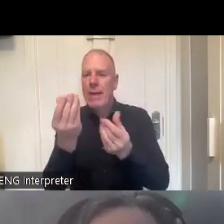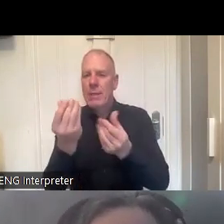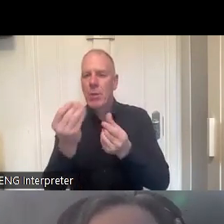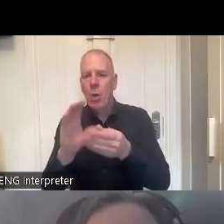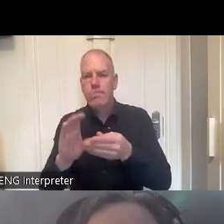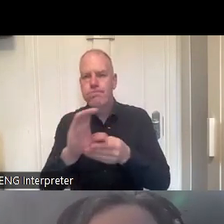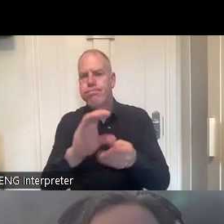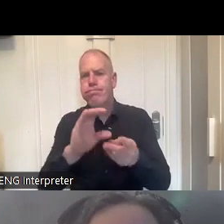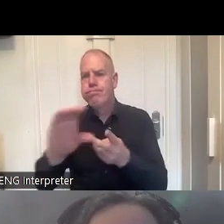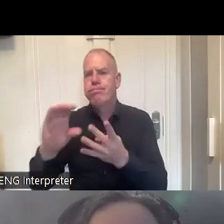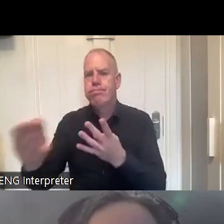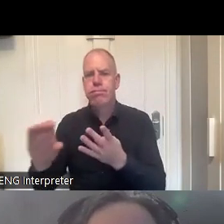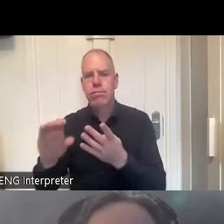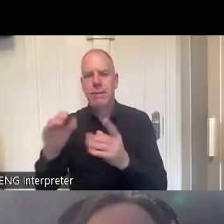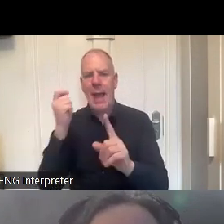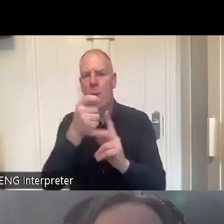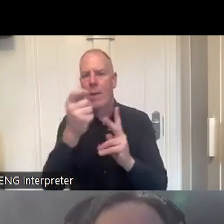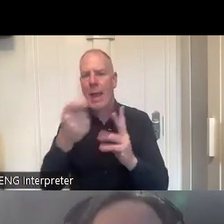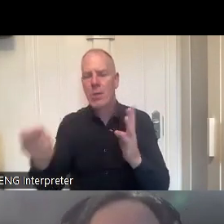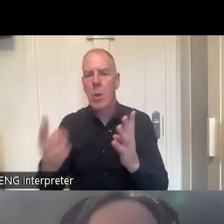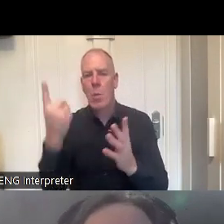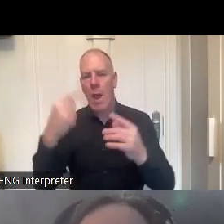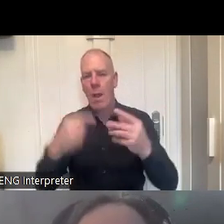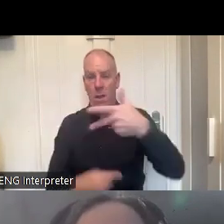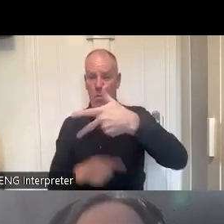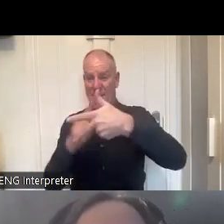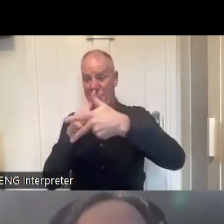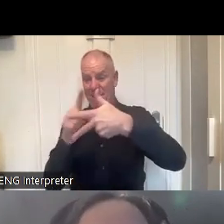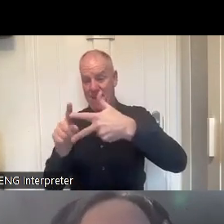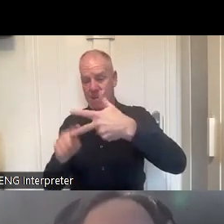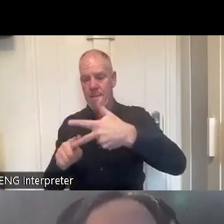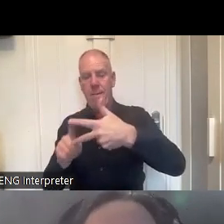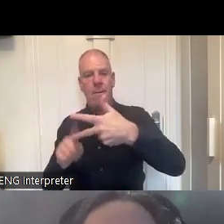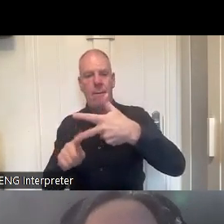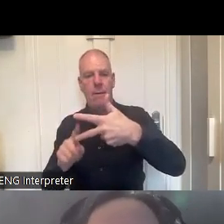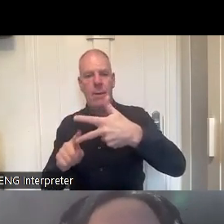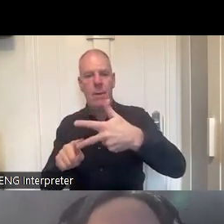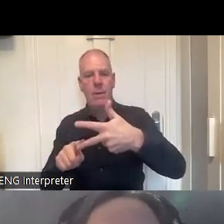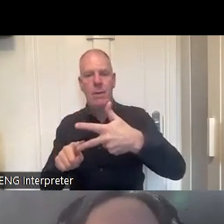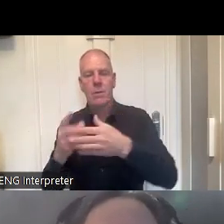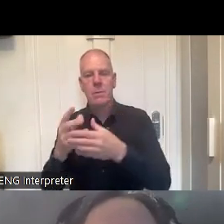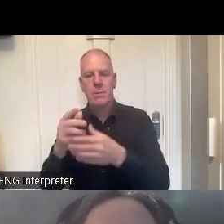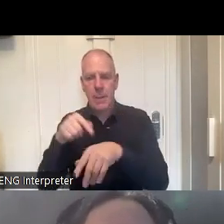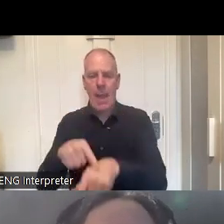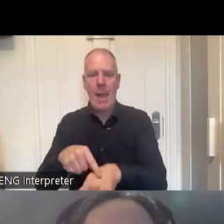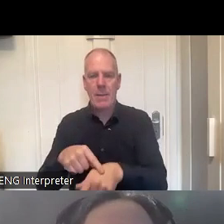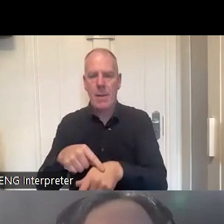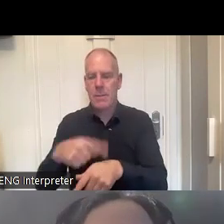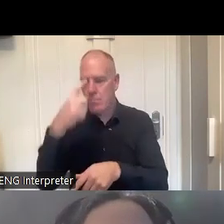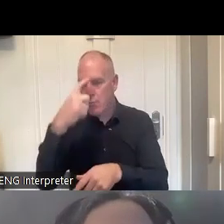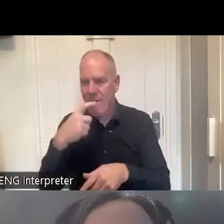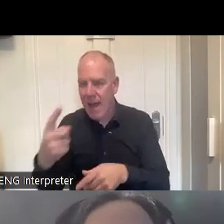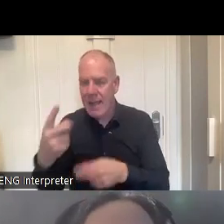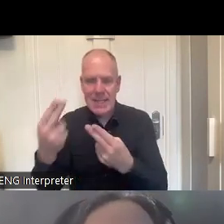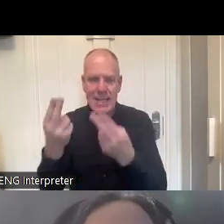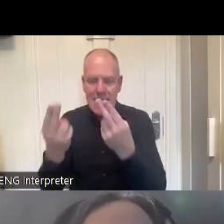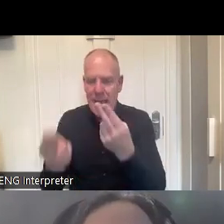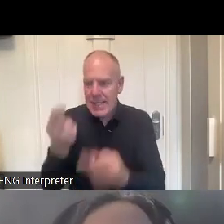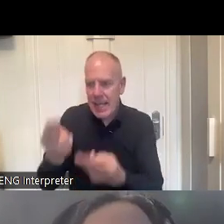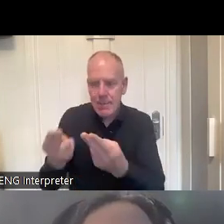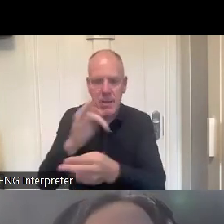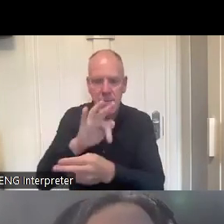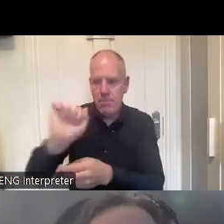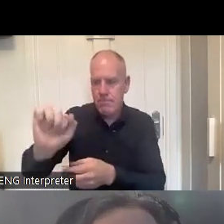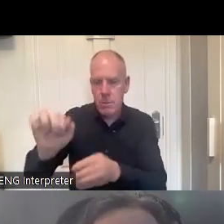the prongs of that fork that is informed by population profiling and needs assessment.